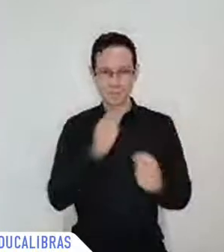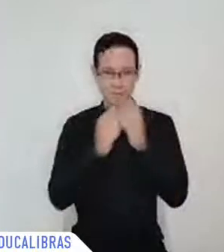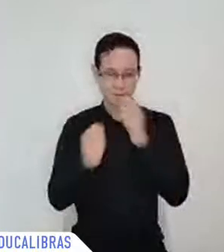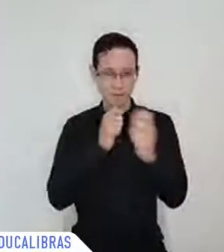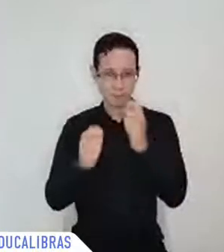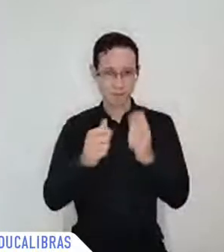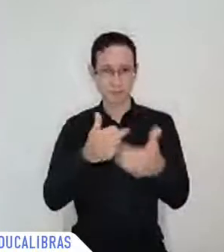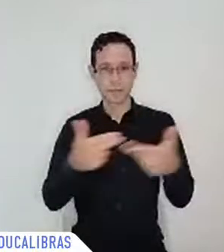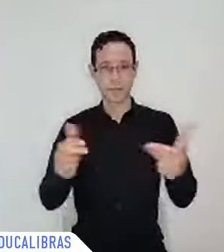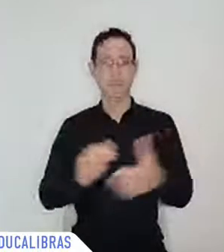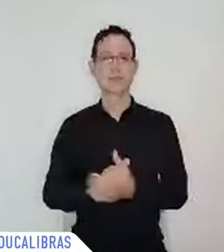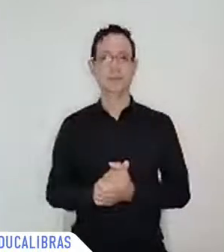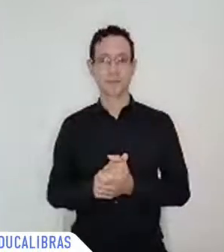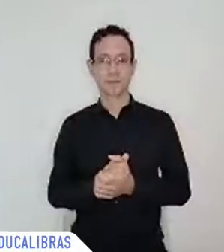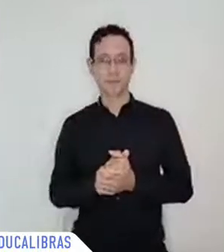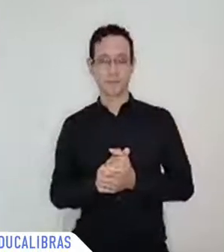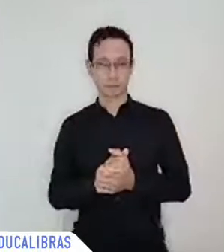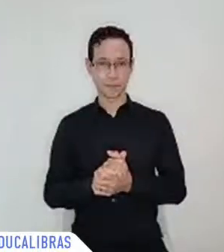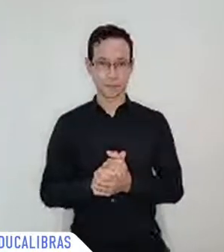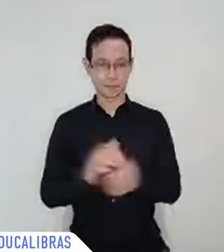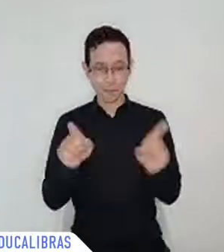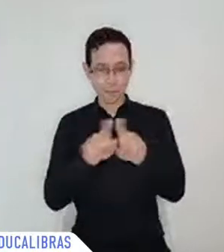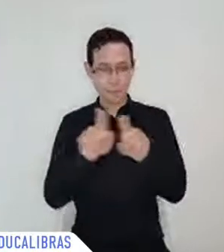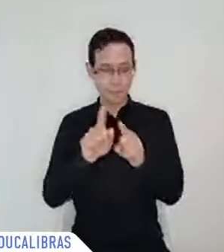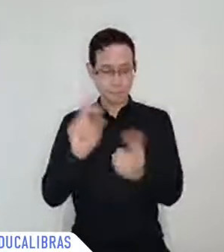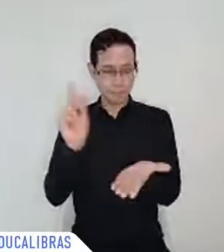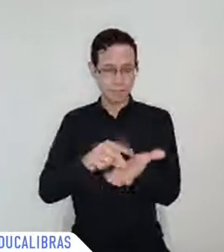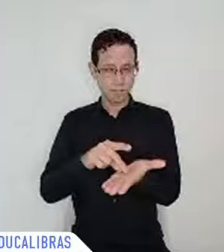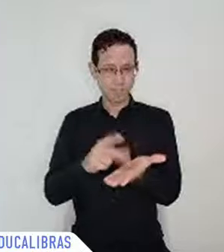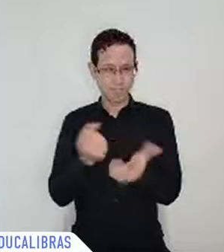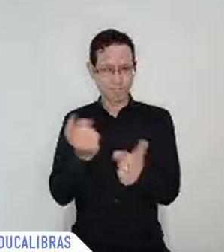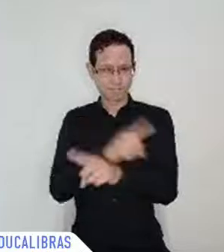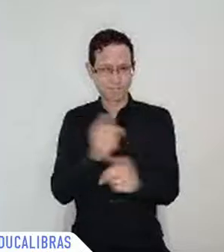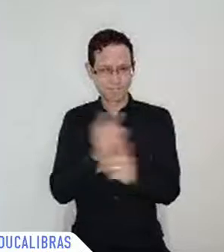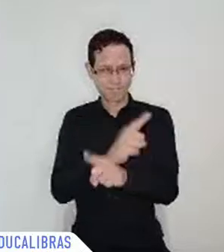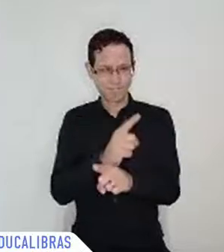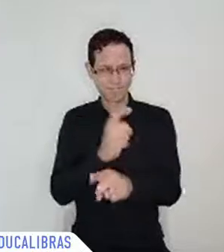to the press and the multiplication of